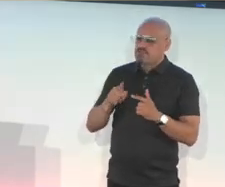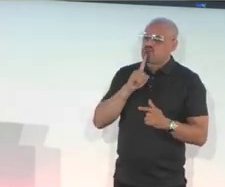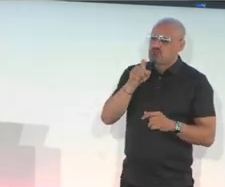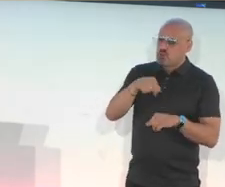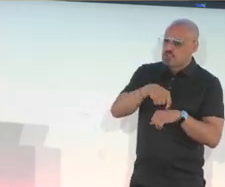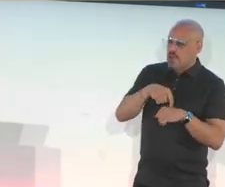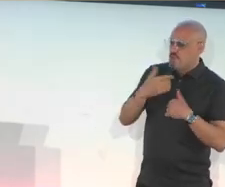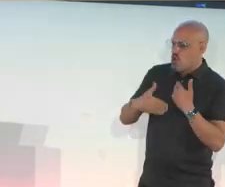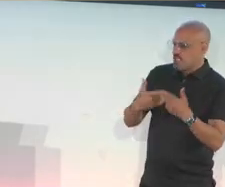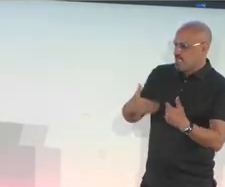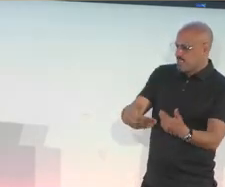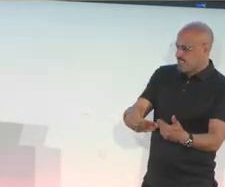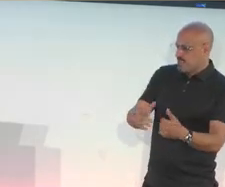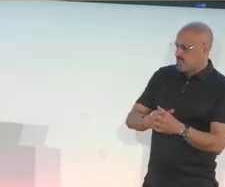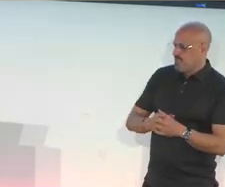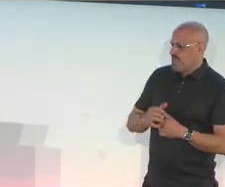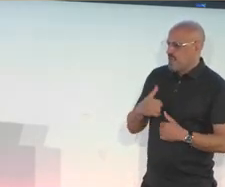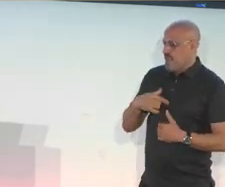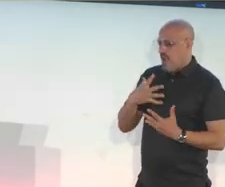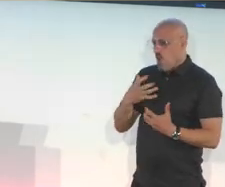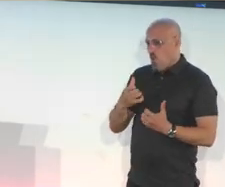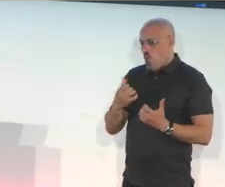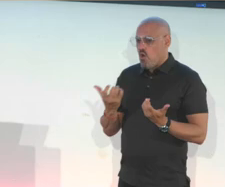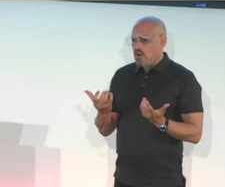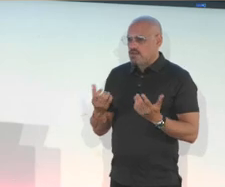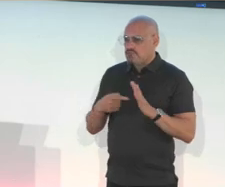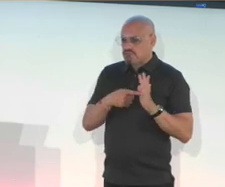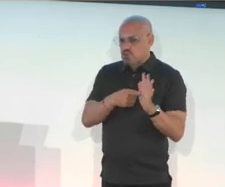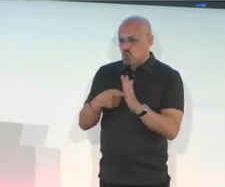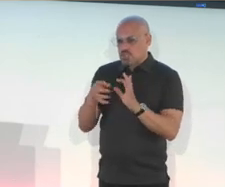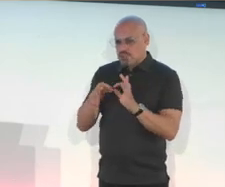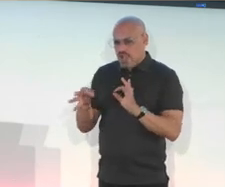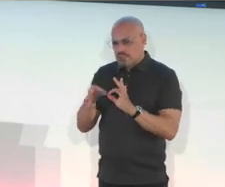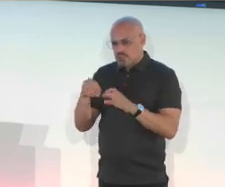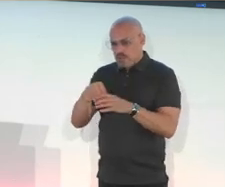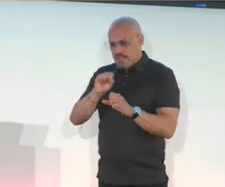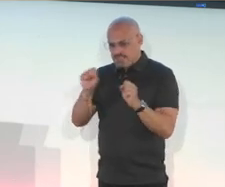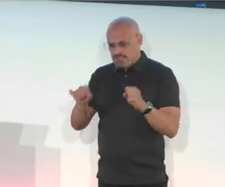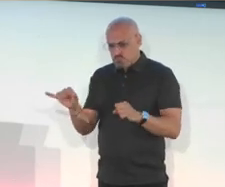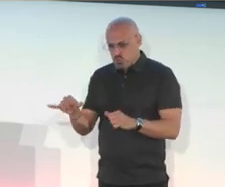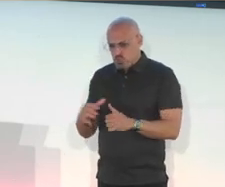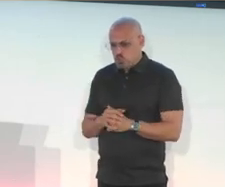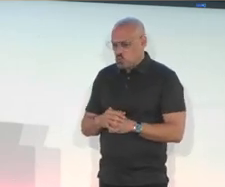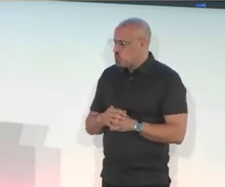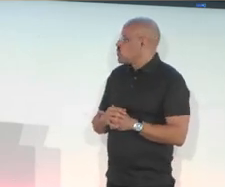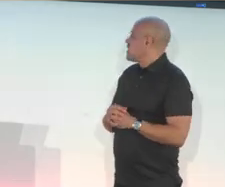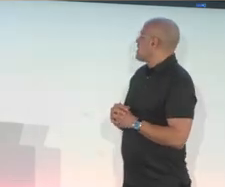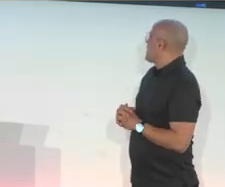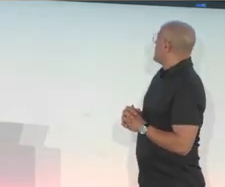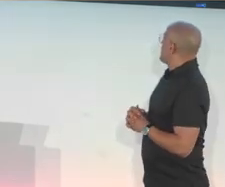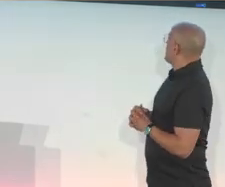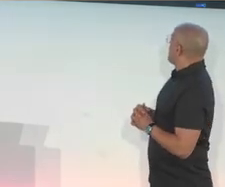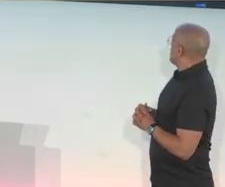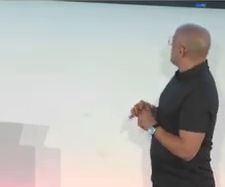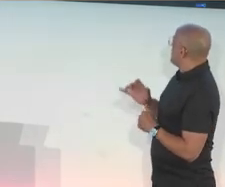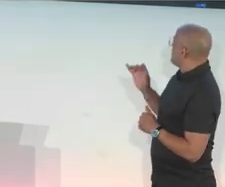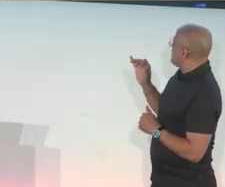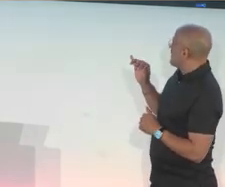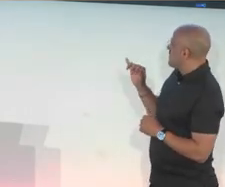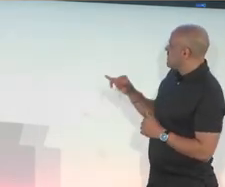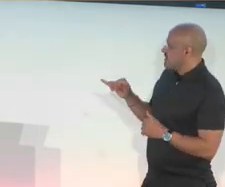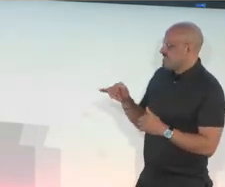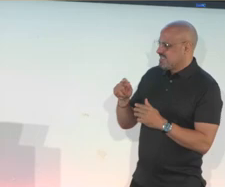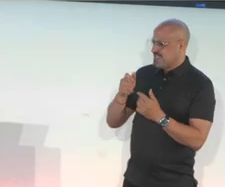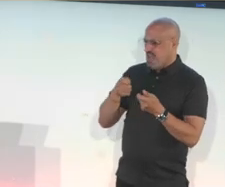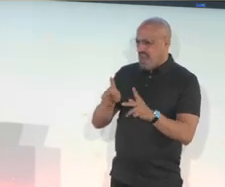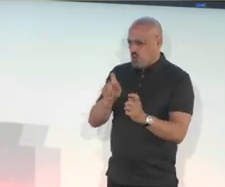processing. I would like to display some captions in my system as well. This system should allow